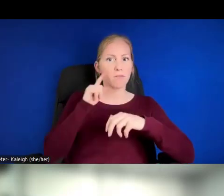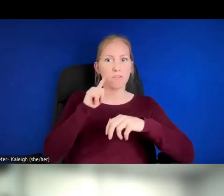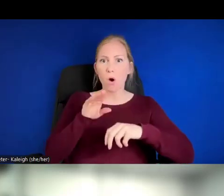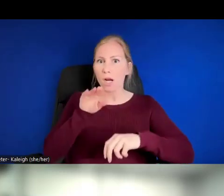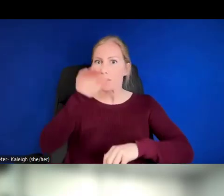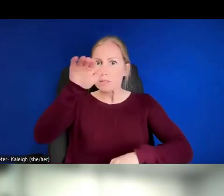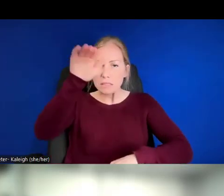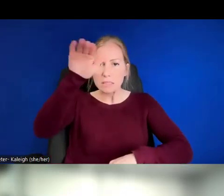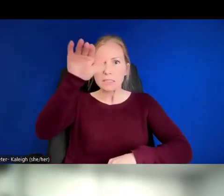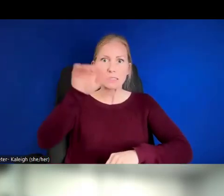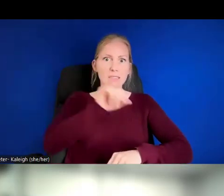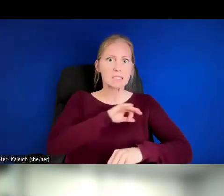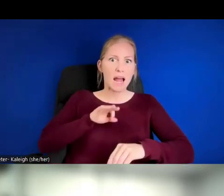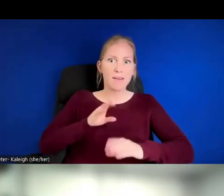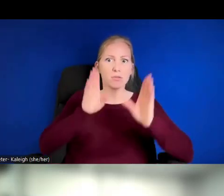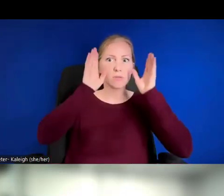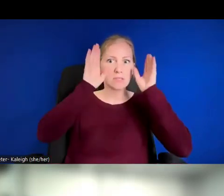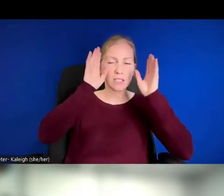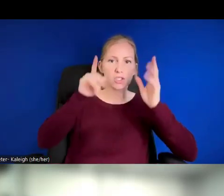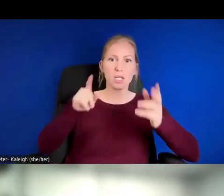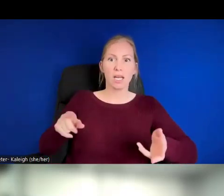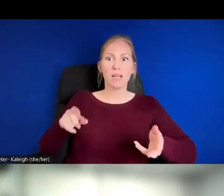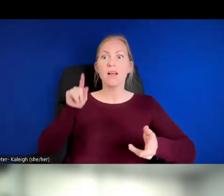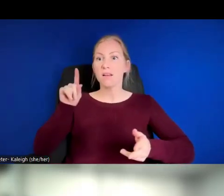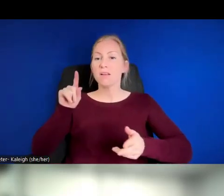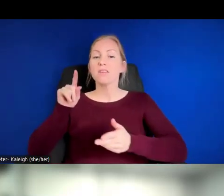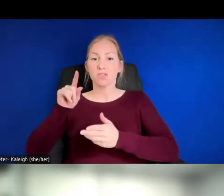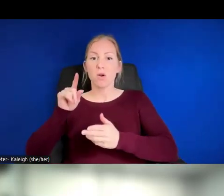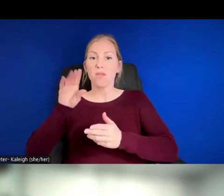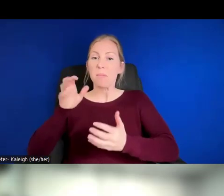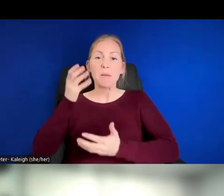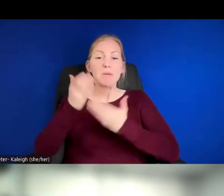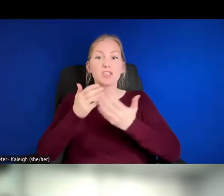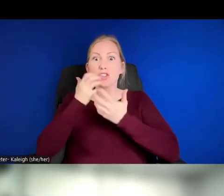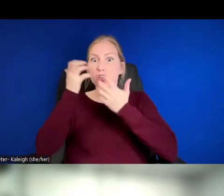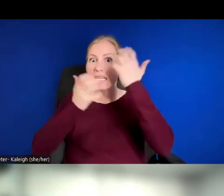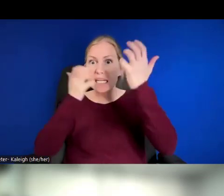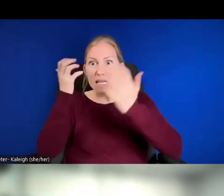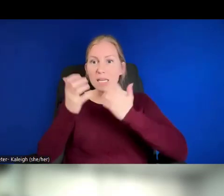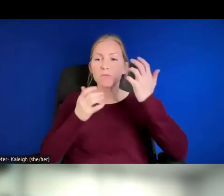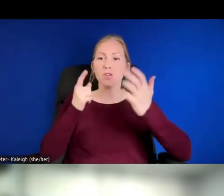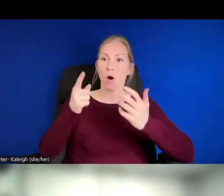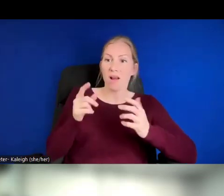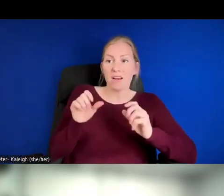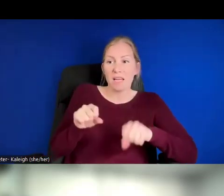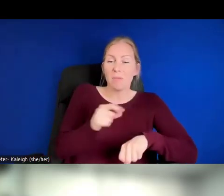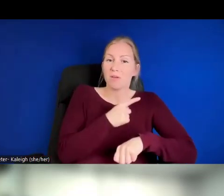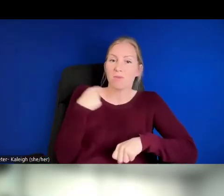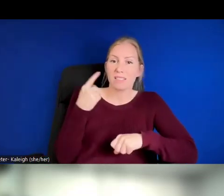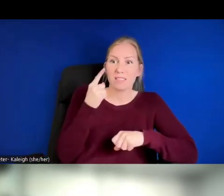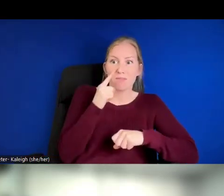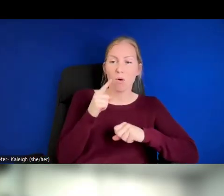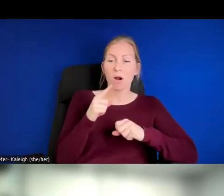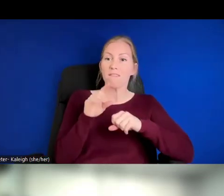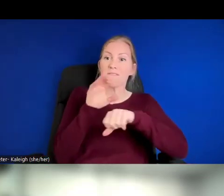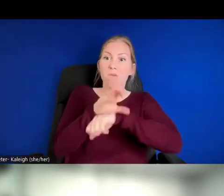staff to pay attention. And these actions can then put them at risk of being force medicated while they're already